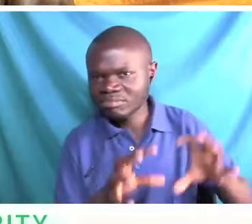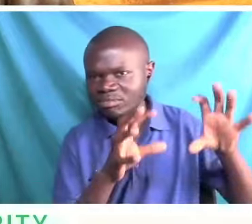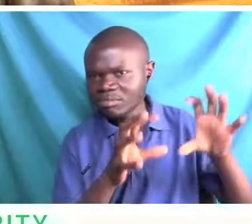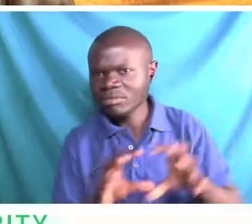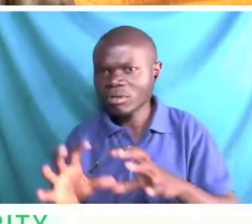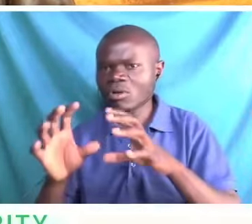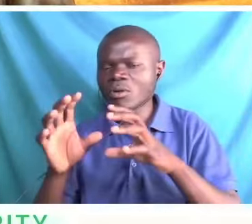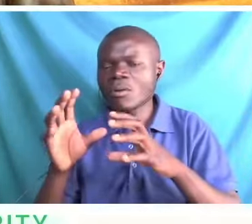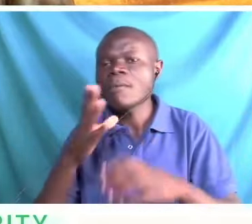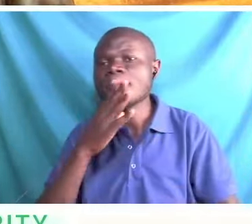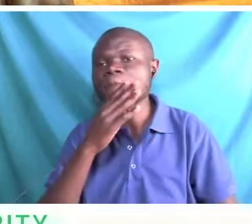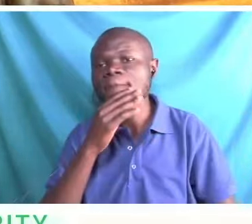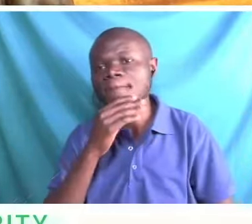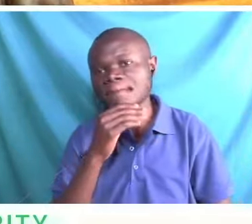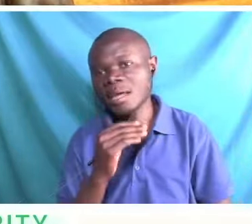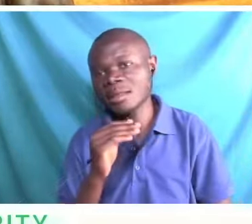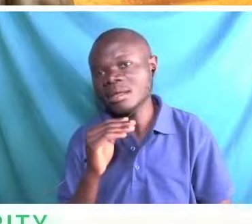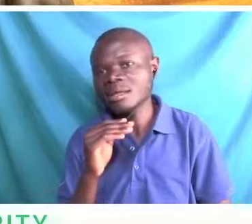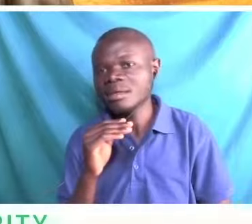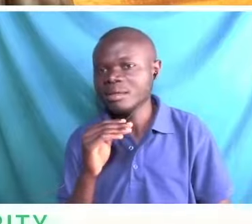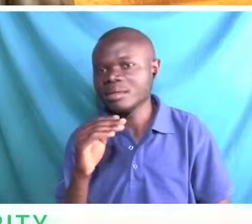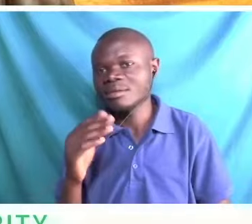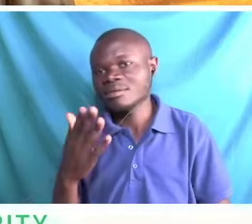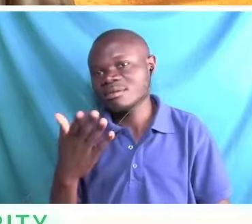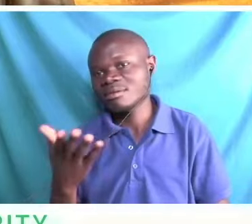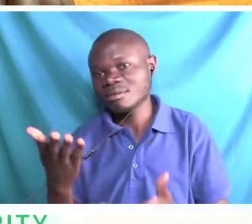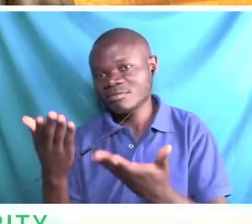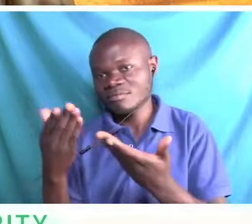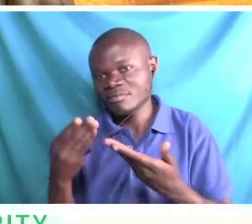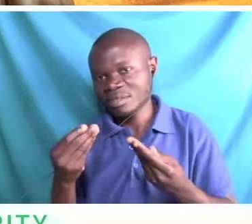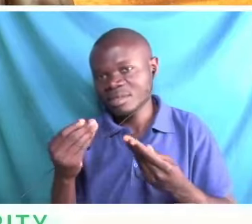Give me grace to live in purity.